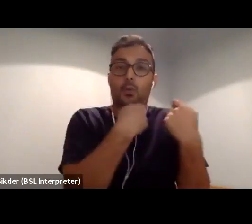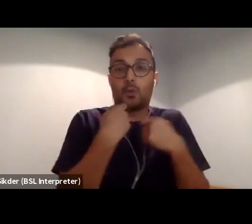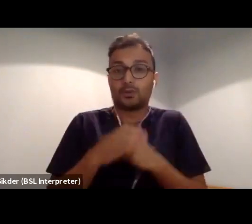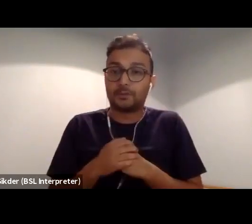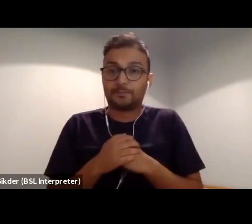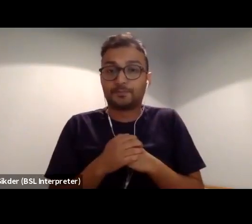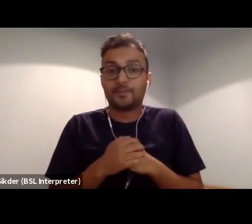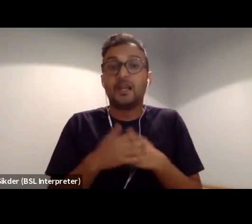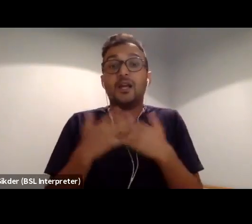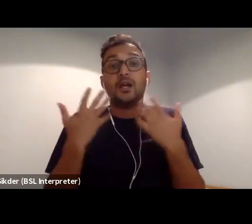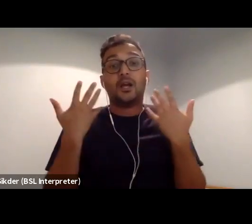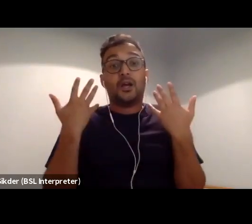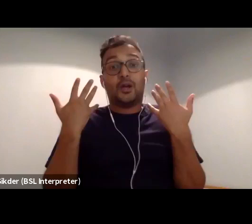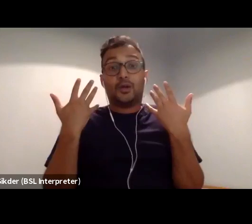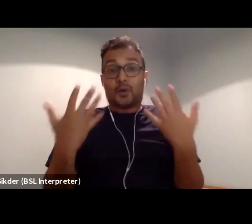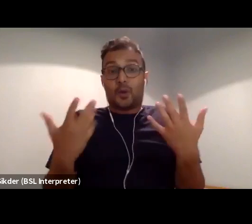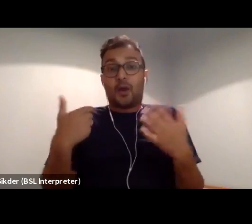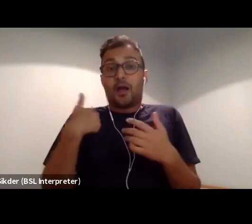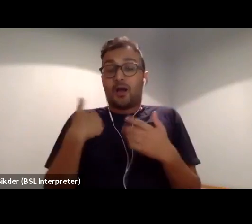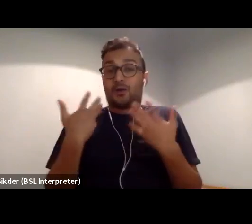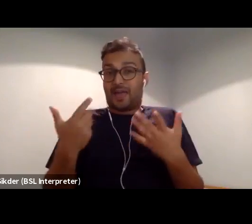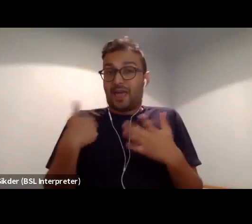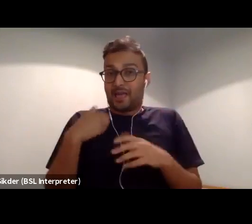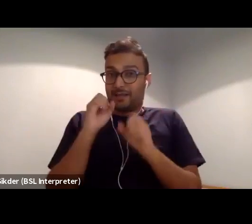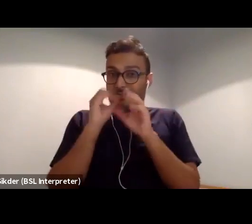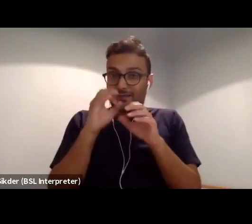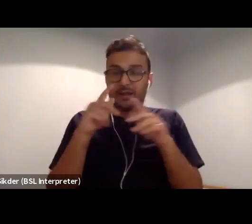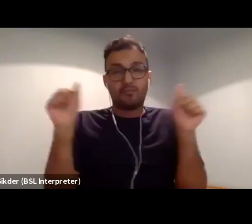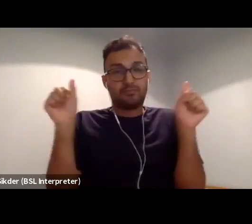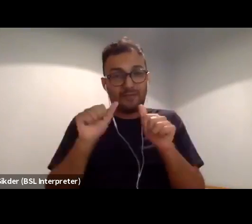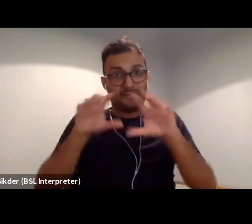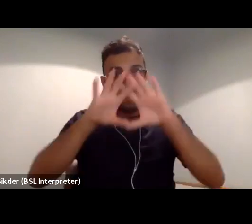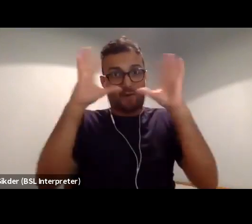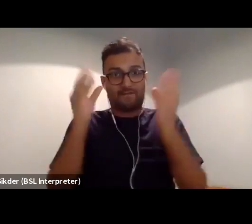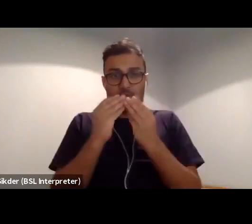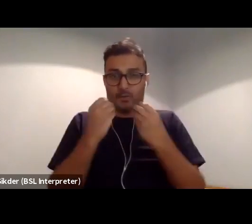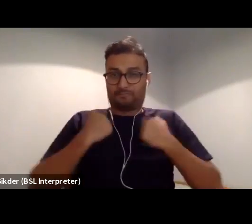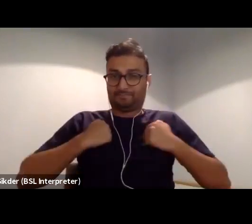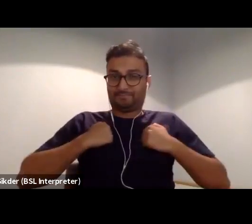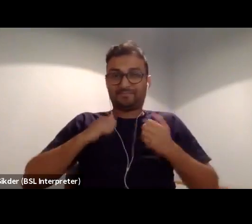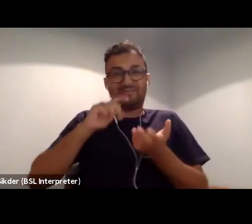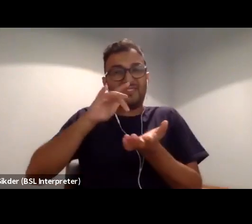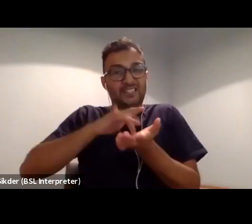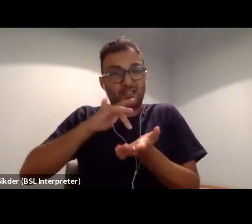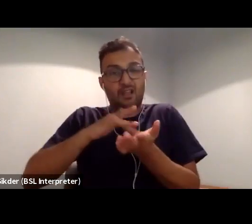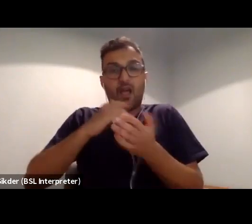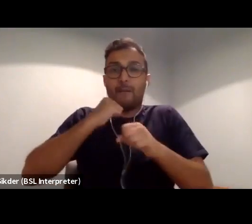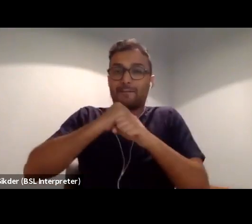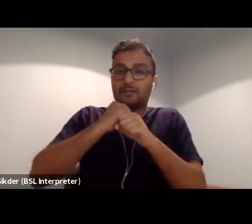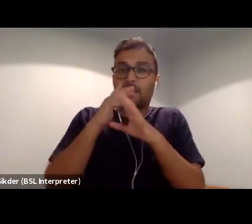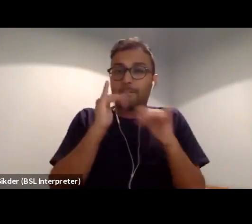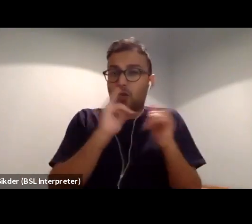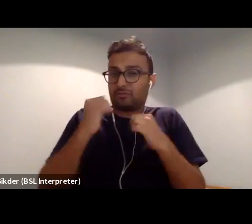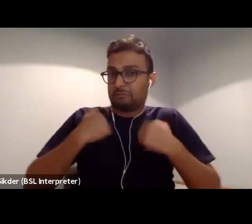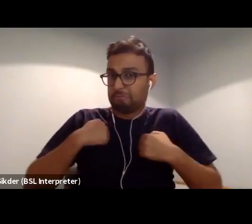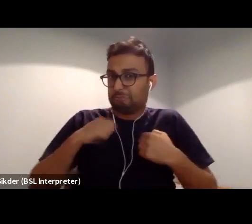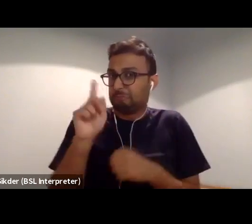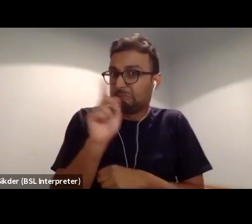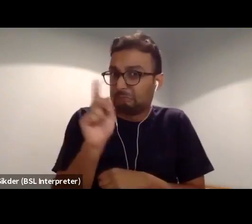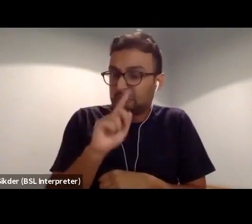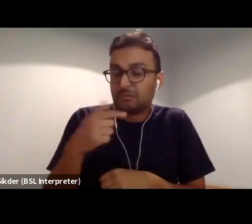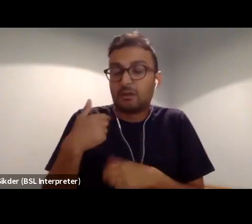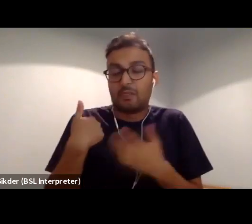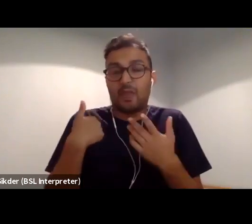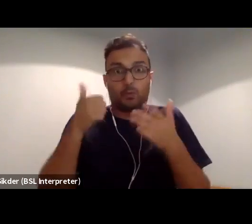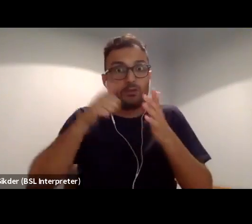very brief overview of Centre for Media Monitoring so that we can then get stuck into the discussion. CFMM was set up